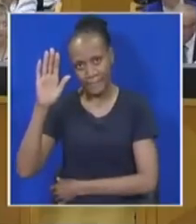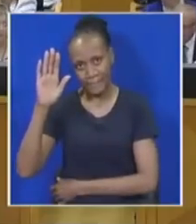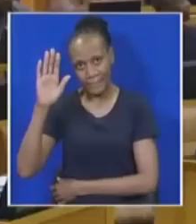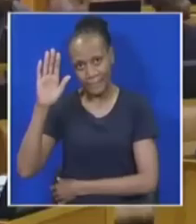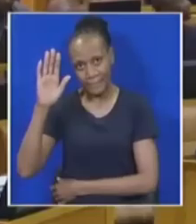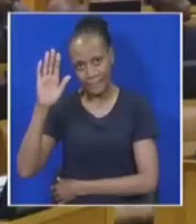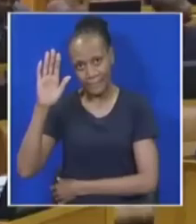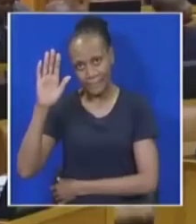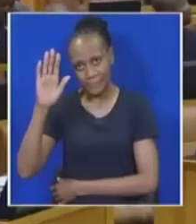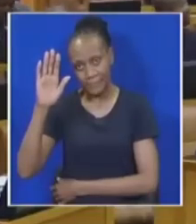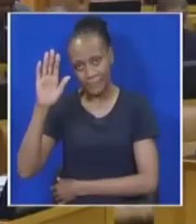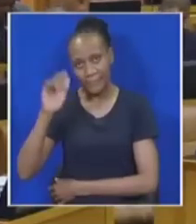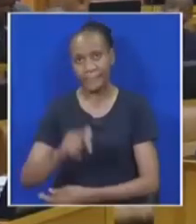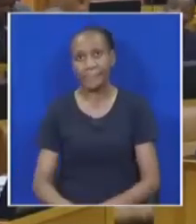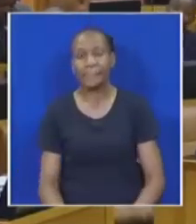Deputy Speaker.